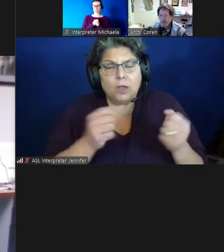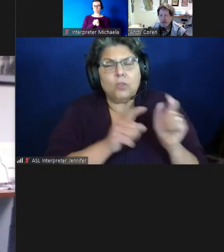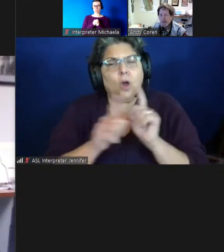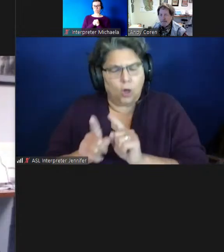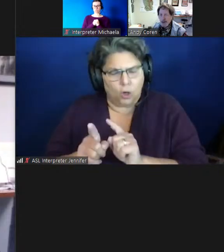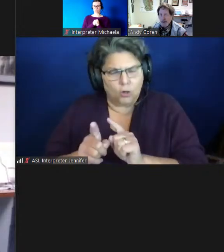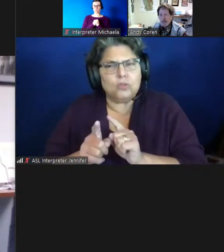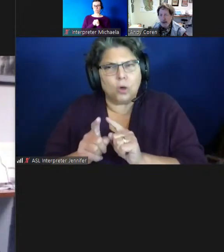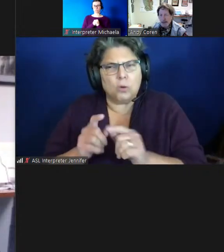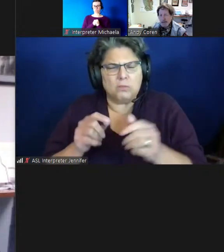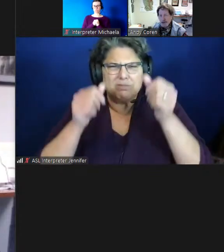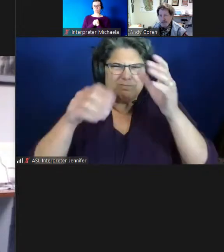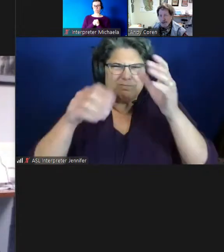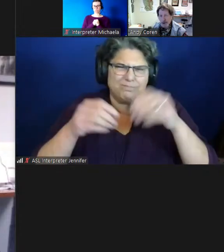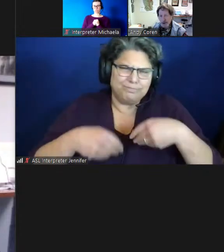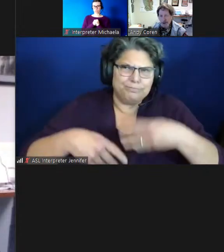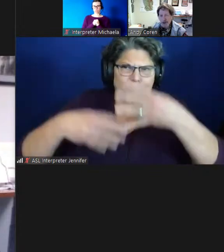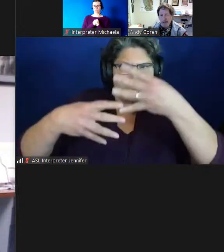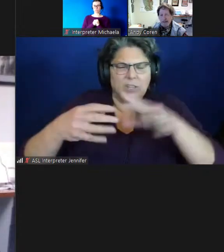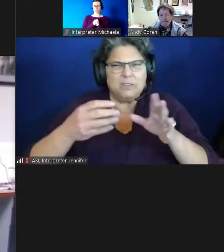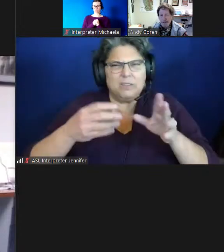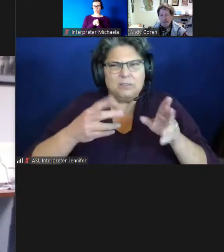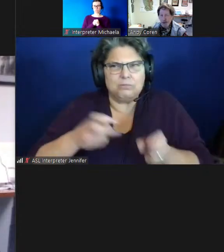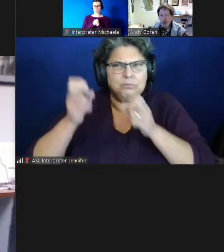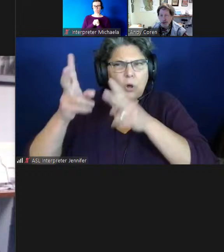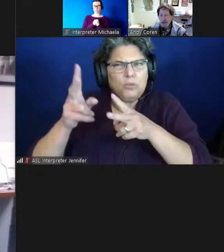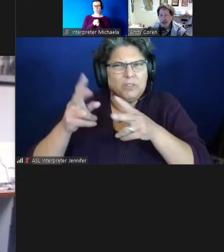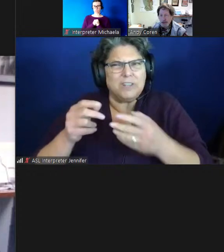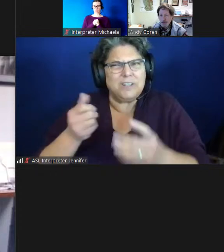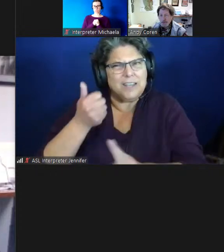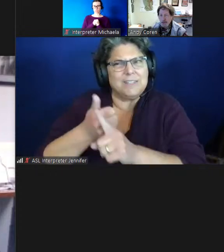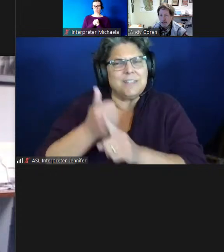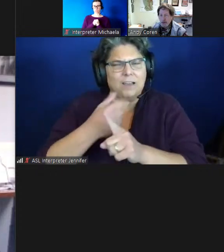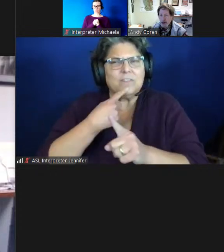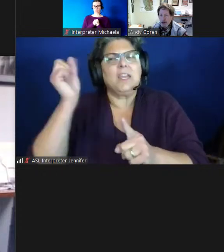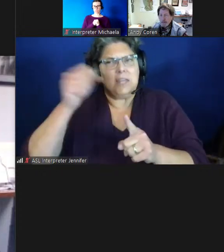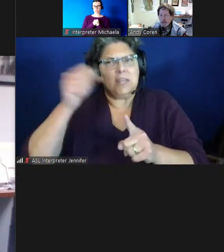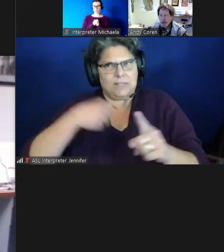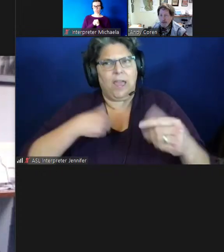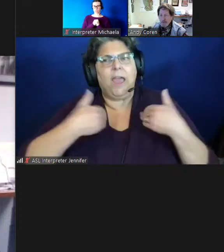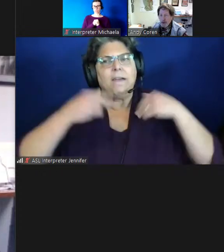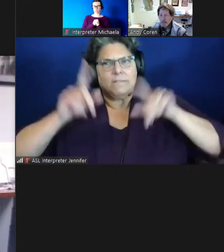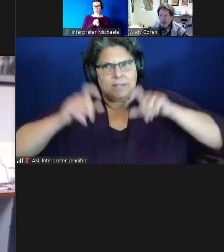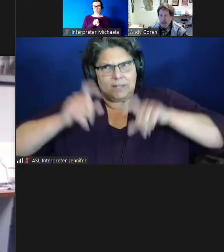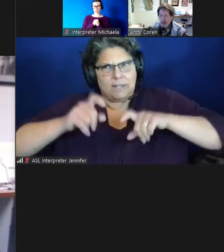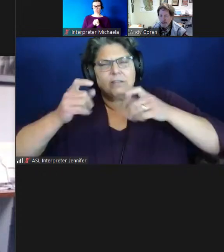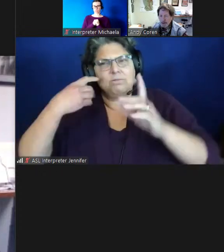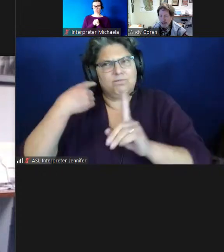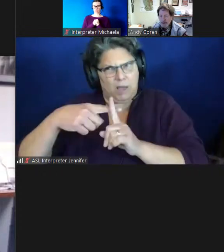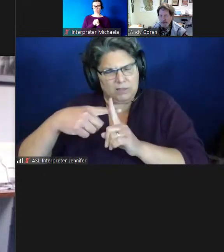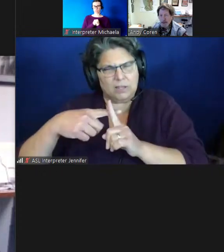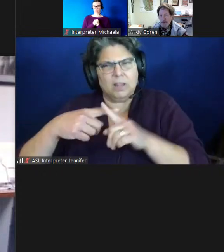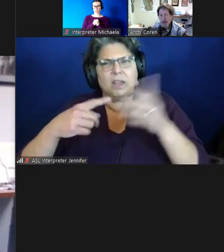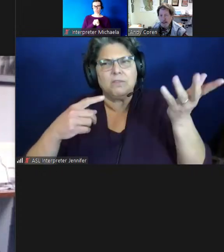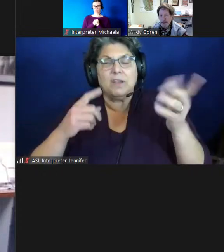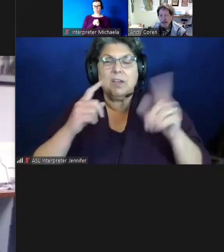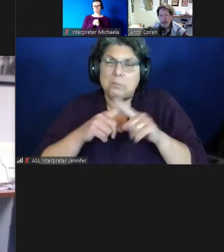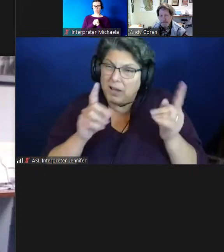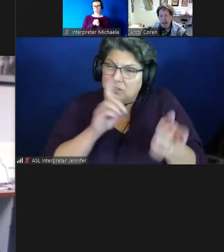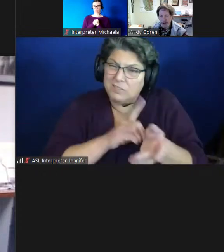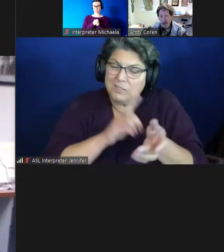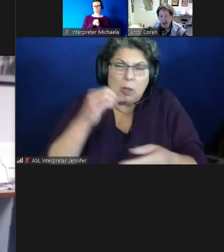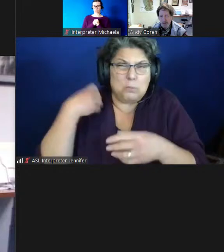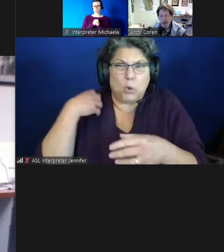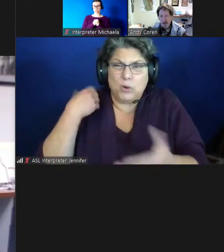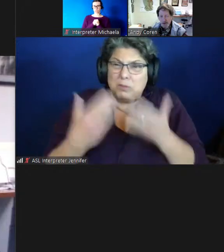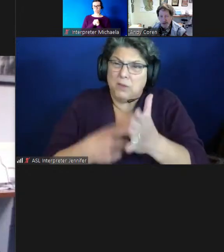self-attestation form for antigen results, but employers and others may require observed over-the-counter tests. And